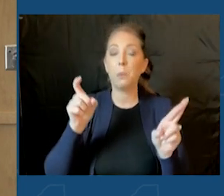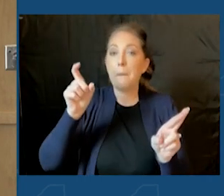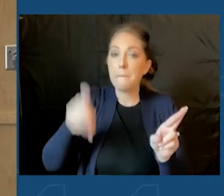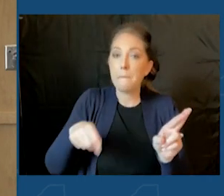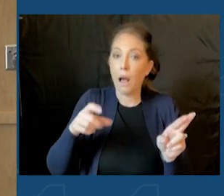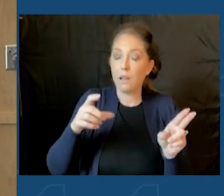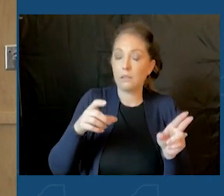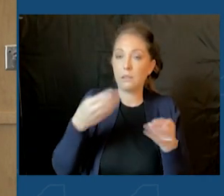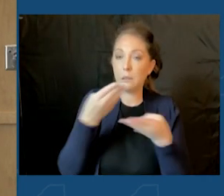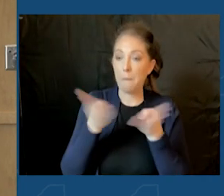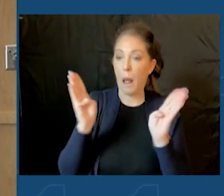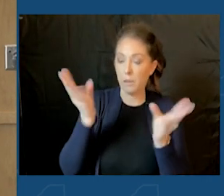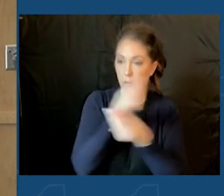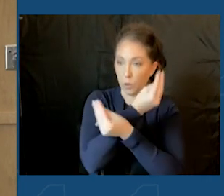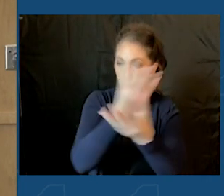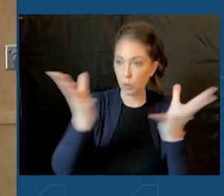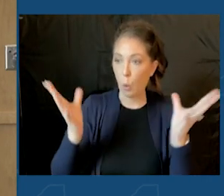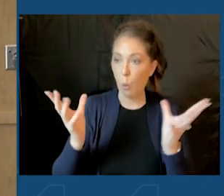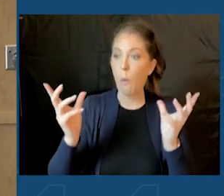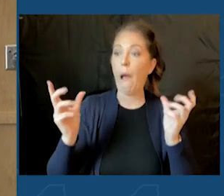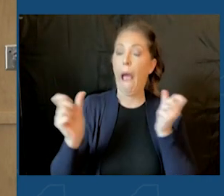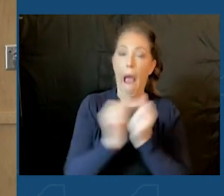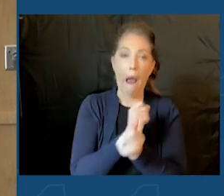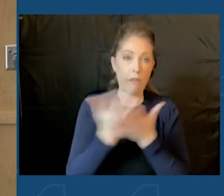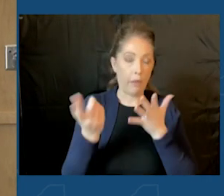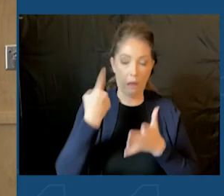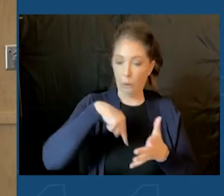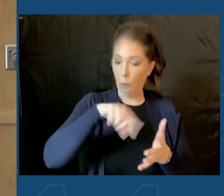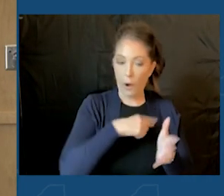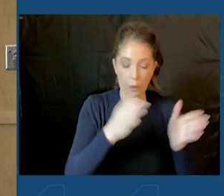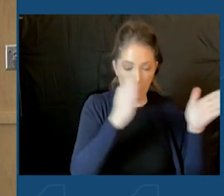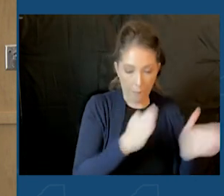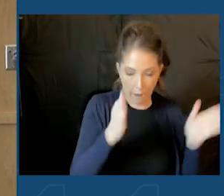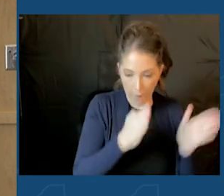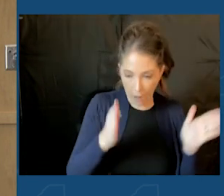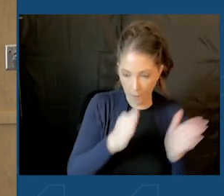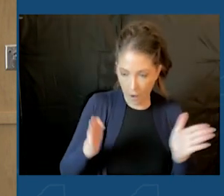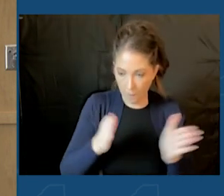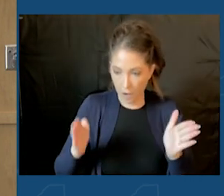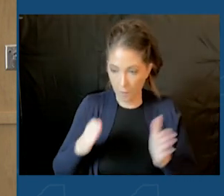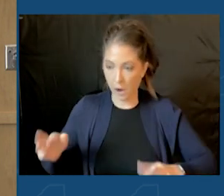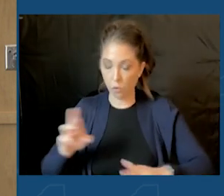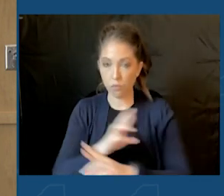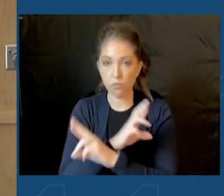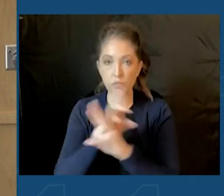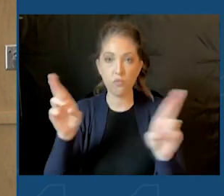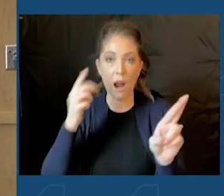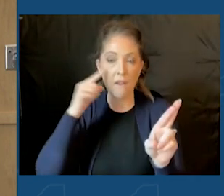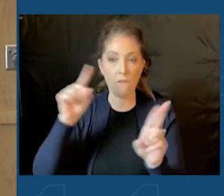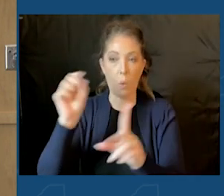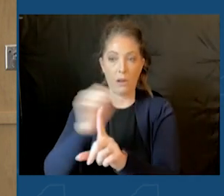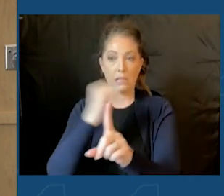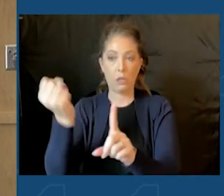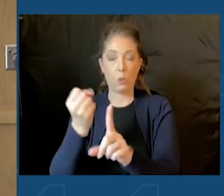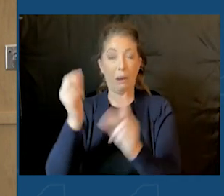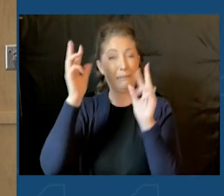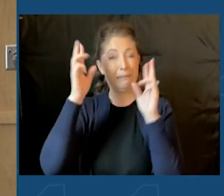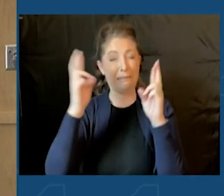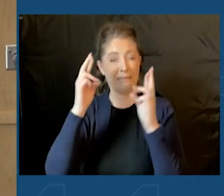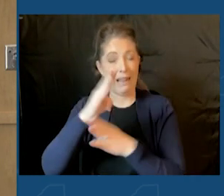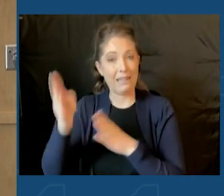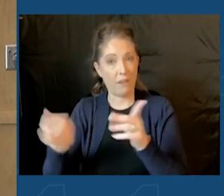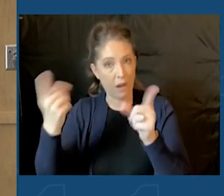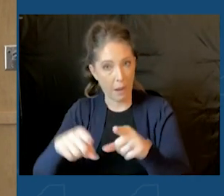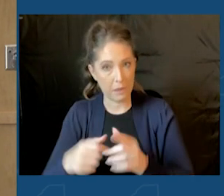that everything has been done, possibly that could be done in advance of a situation that we hope never happens. So with